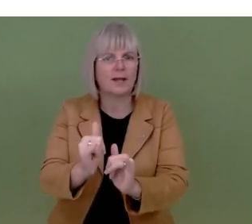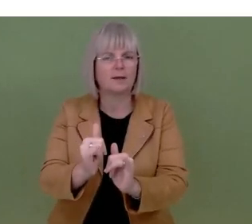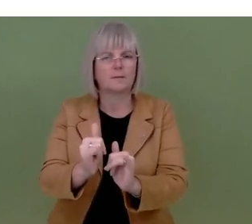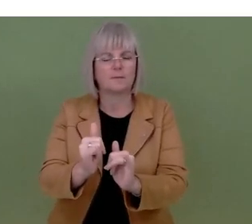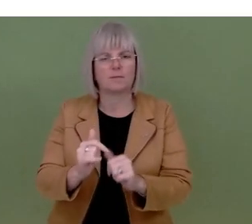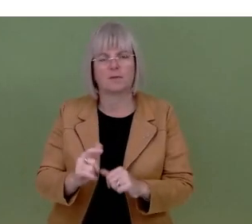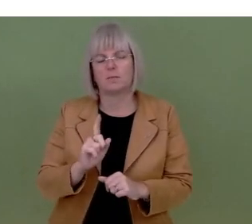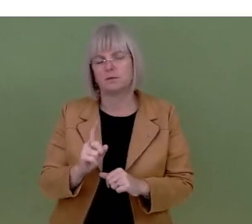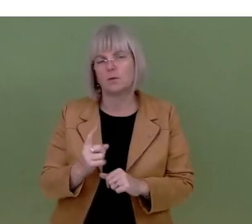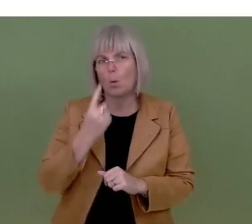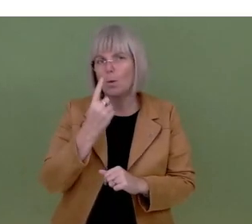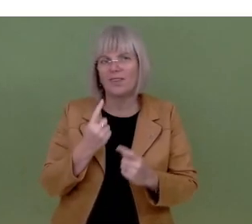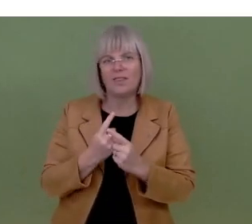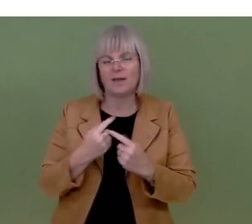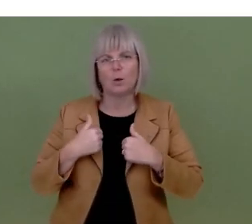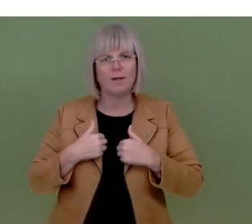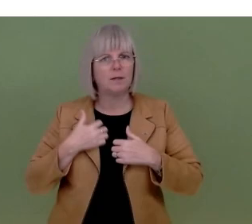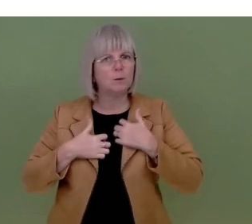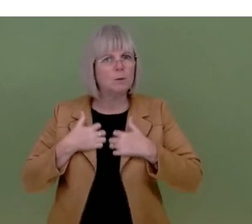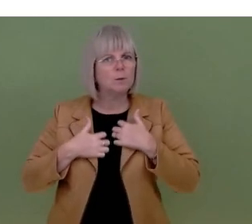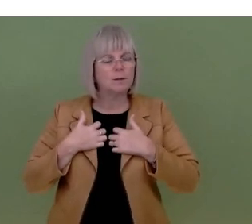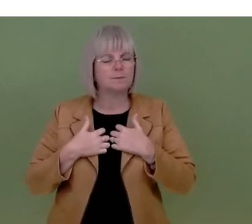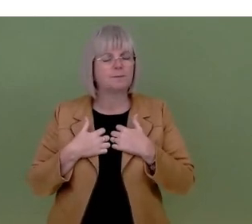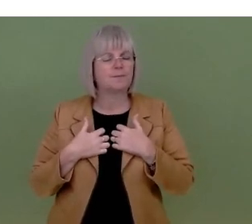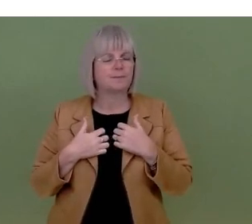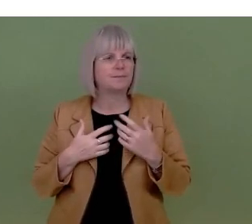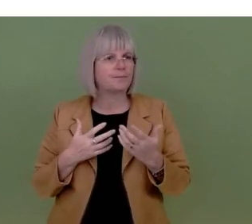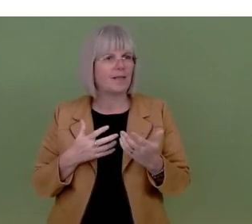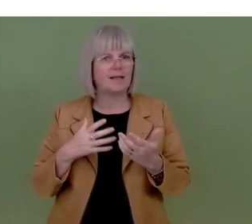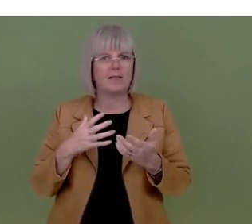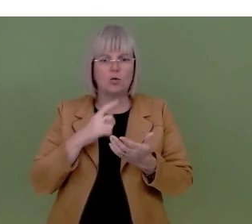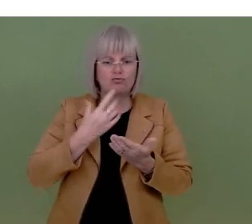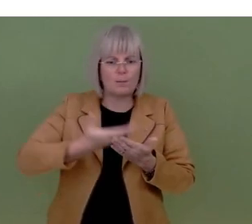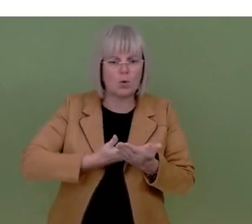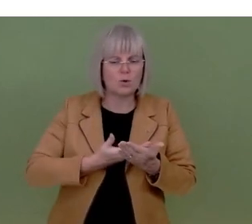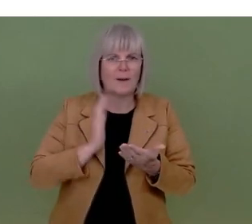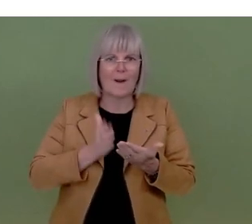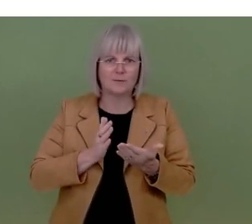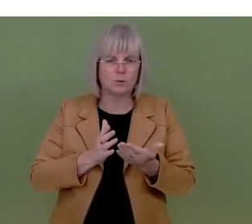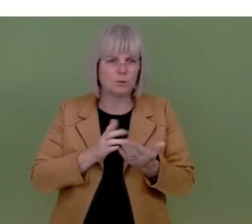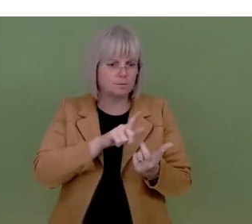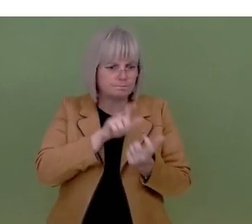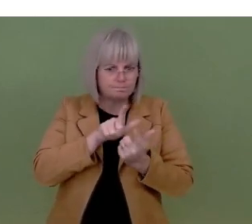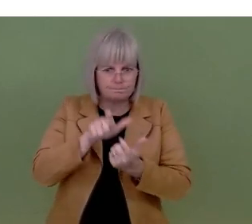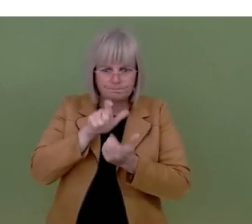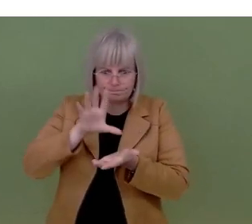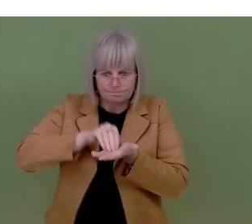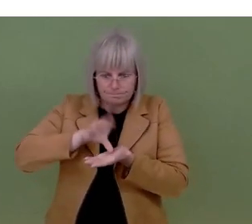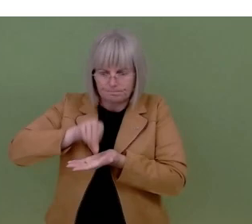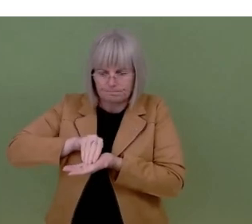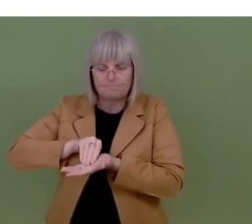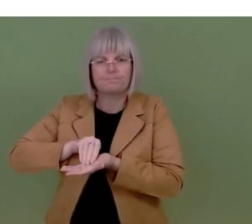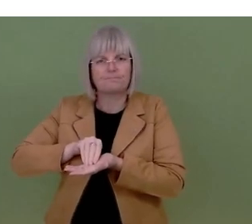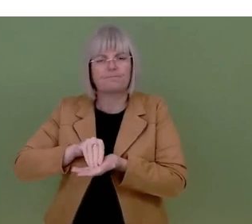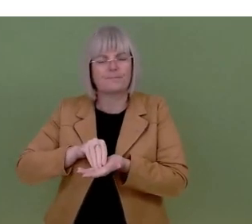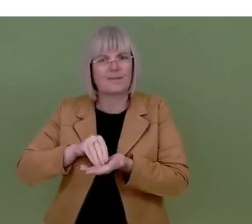the report captured the integral experiences of people who have